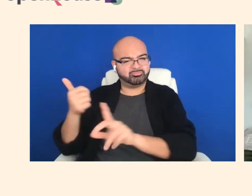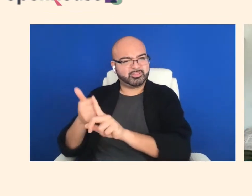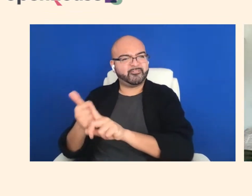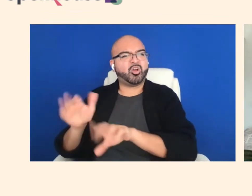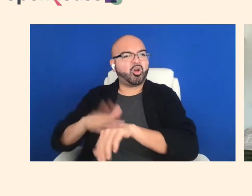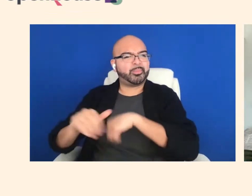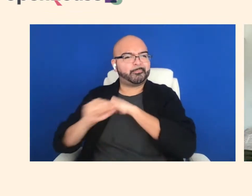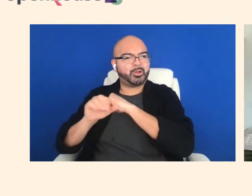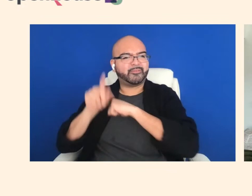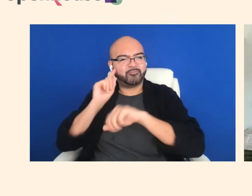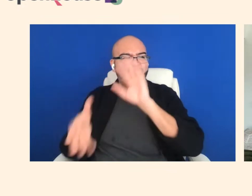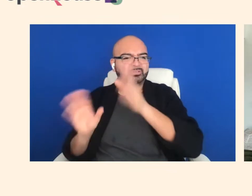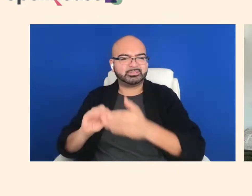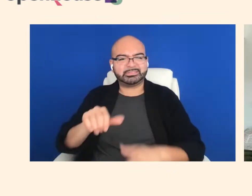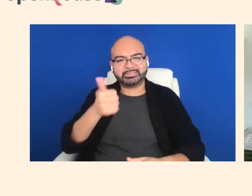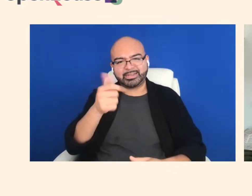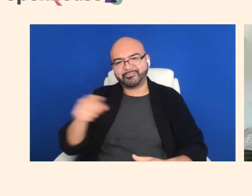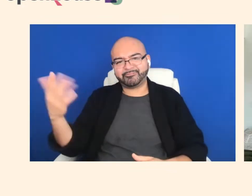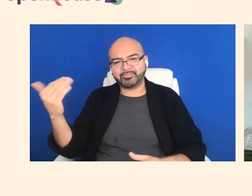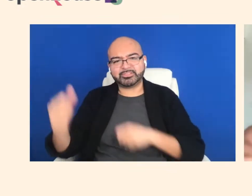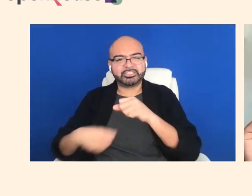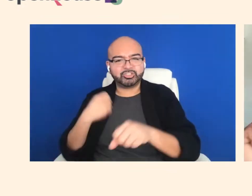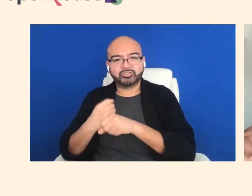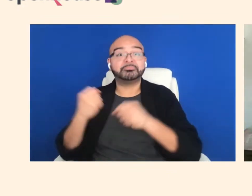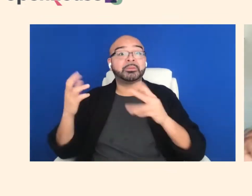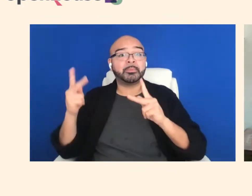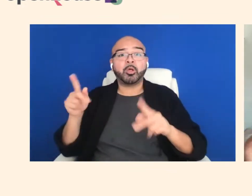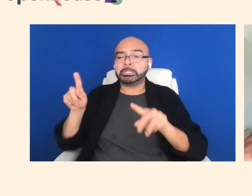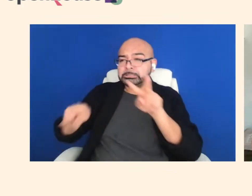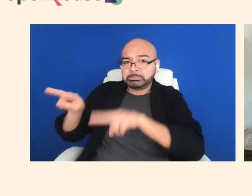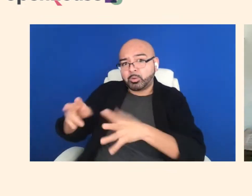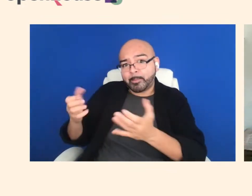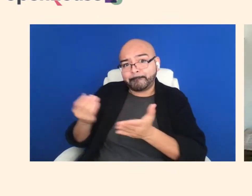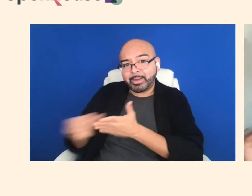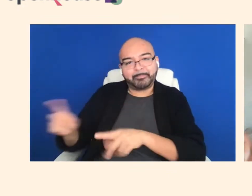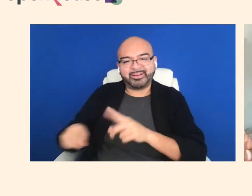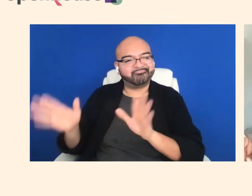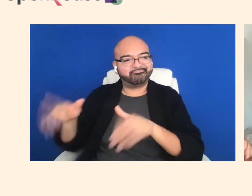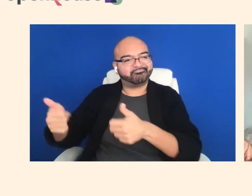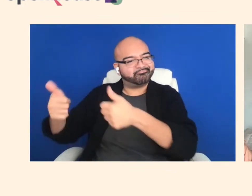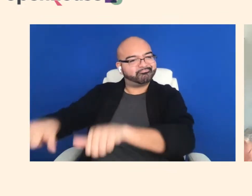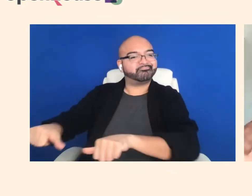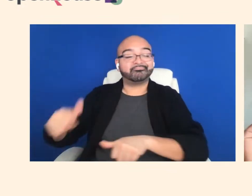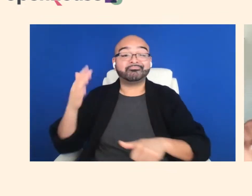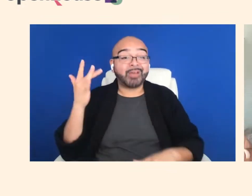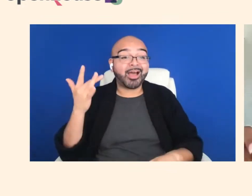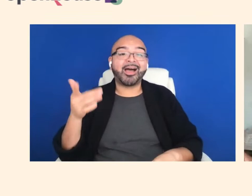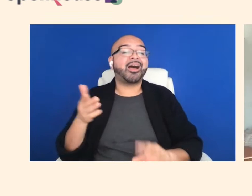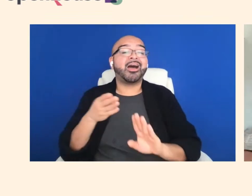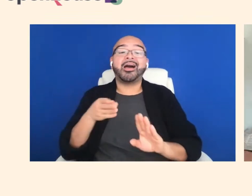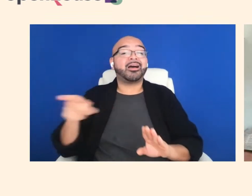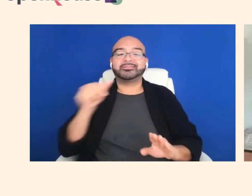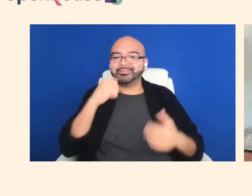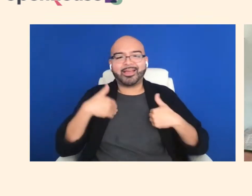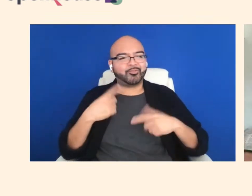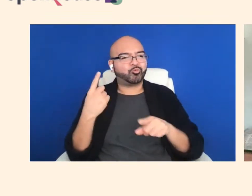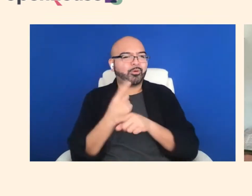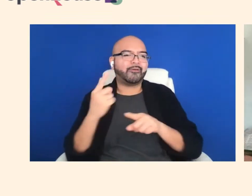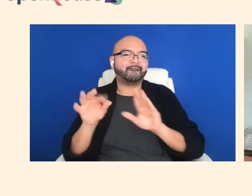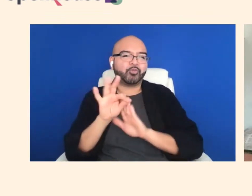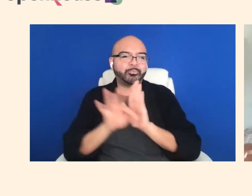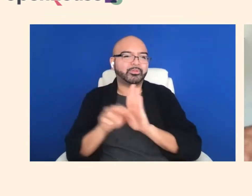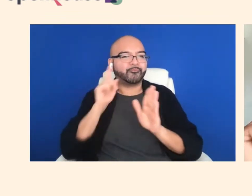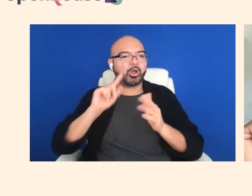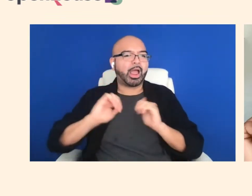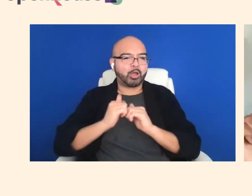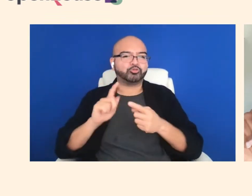had vetted it for purchase and wrote it off. But it was because it didn't have the right formula for how to activate Esther's Orbit Room,